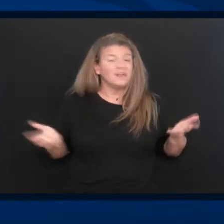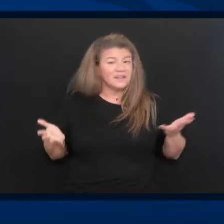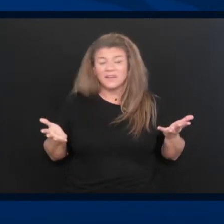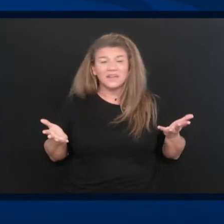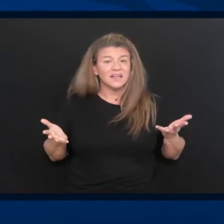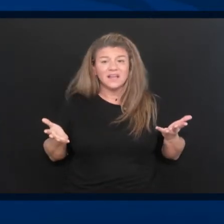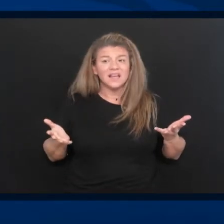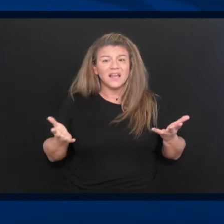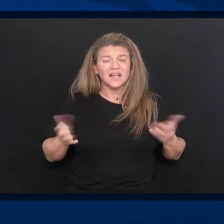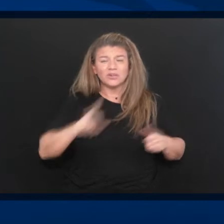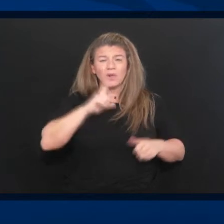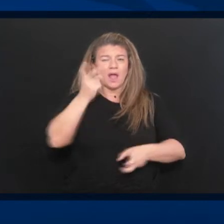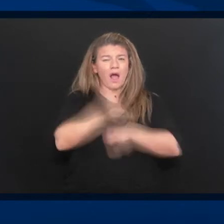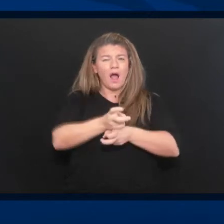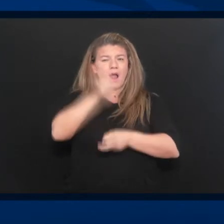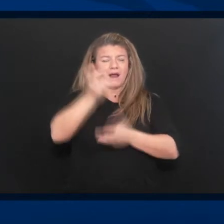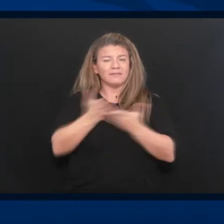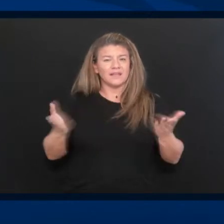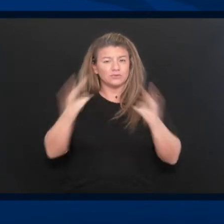a pitiful sight.